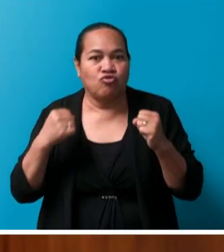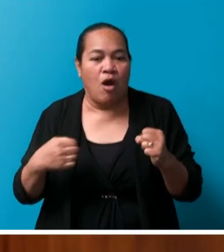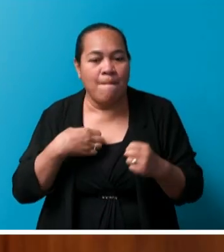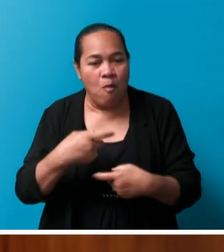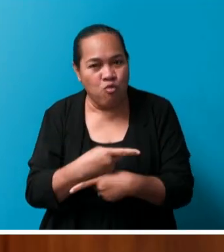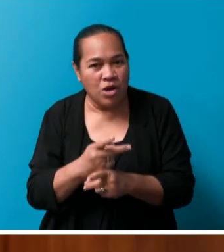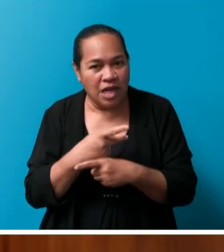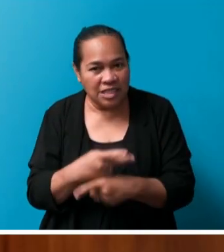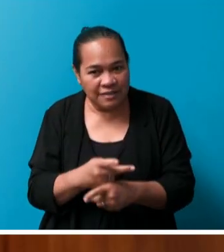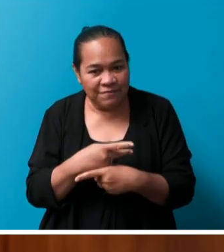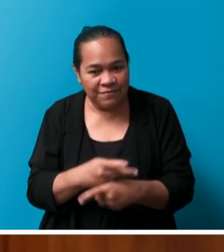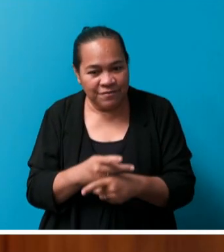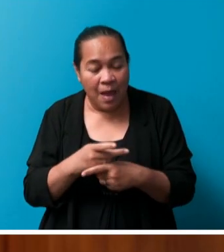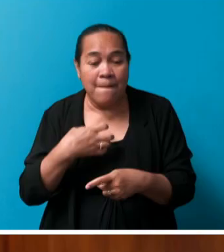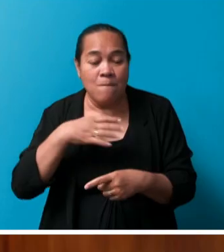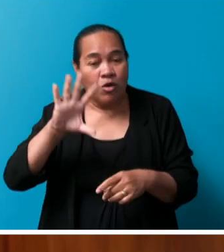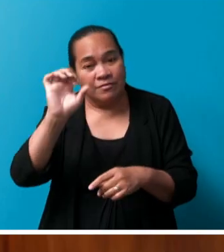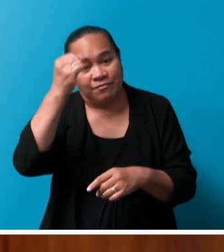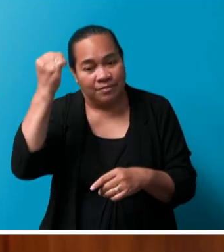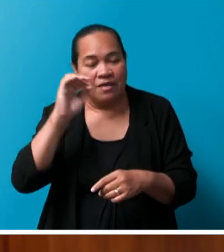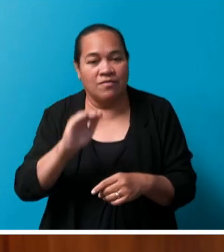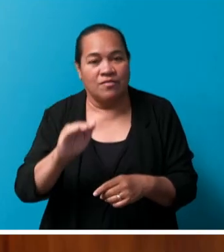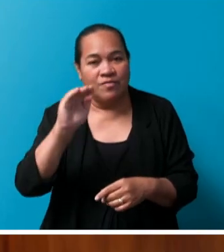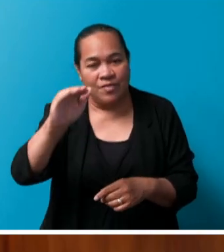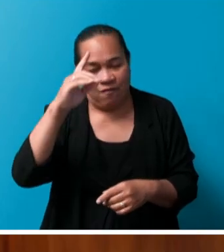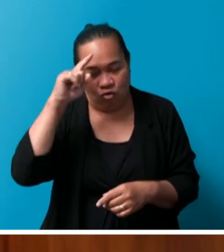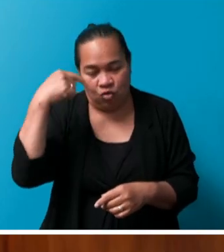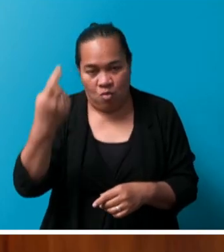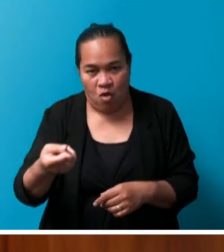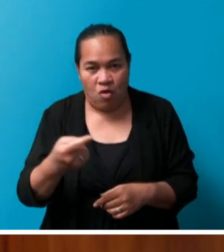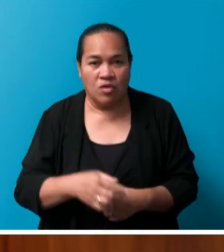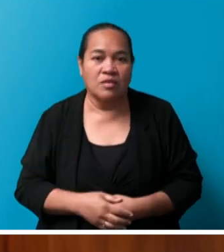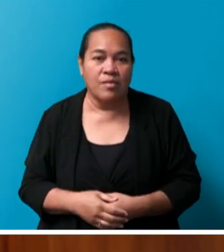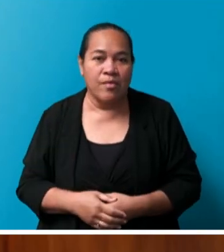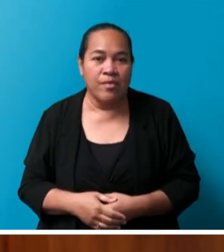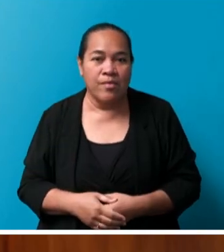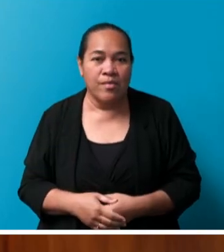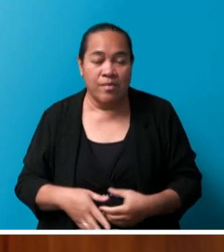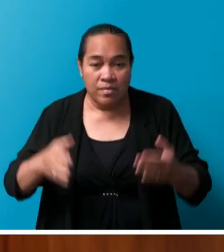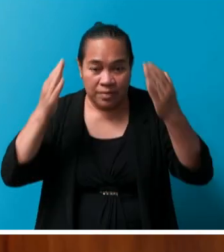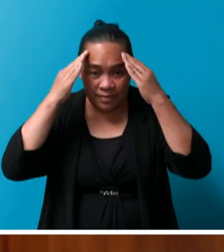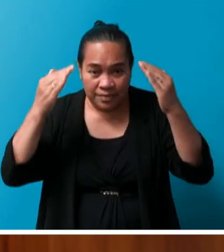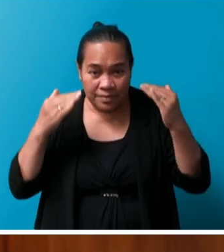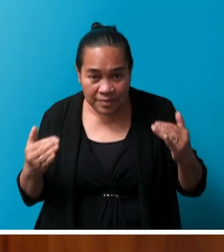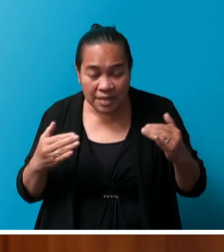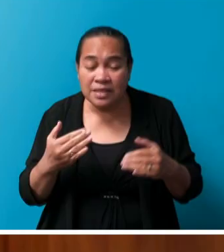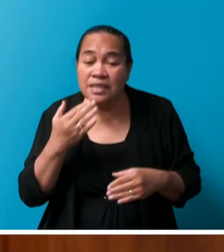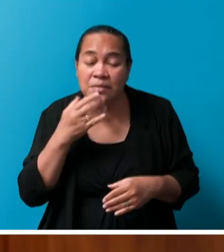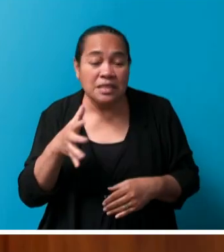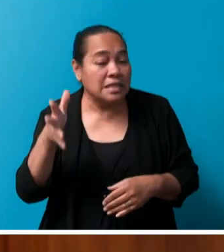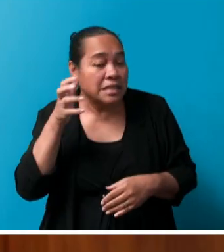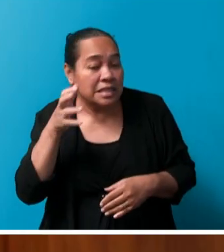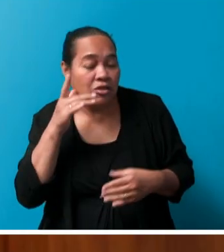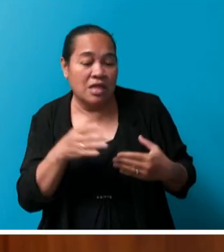more prosperous nation tomorrow. Mr. Speaker, sir, I have listened carefully to the honorable leaders of